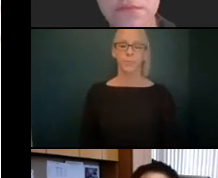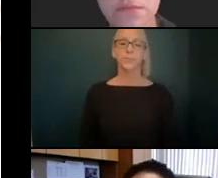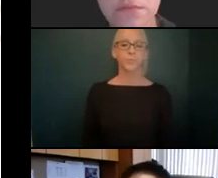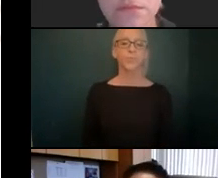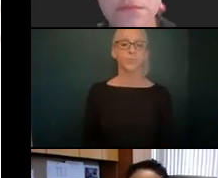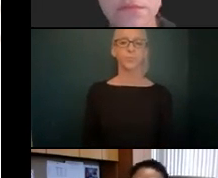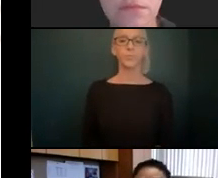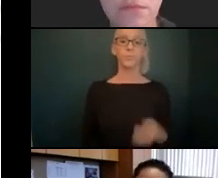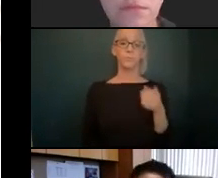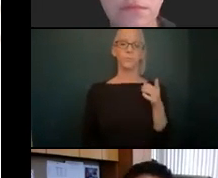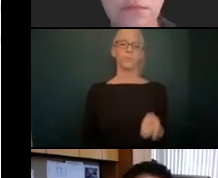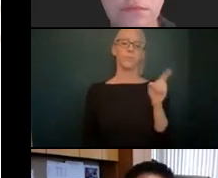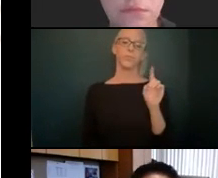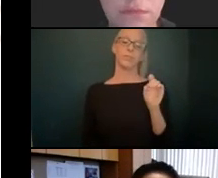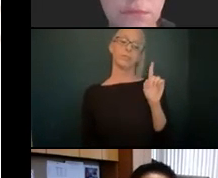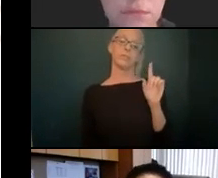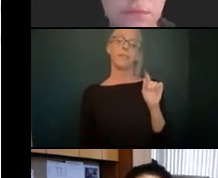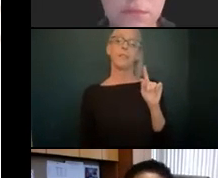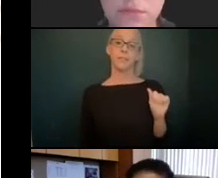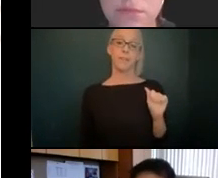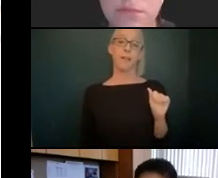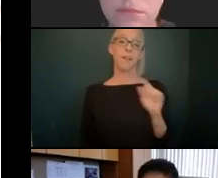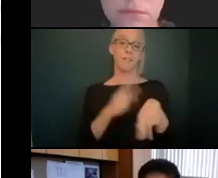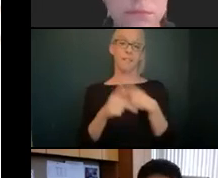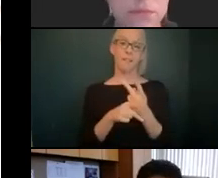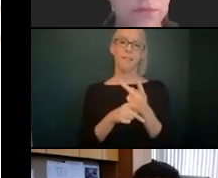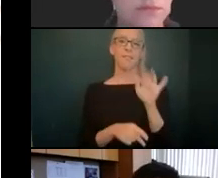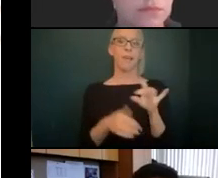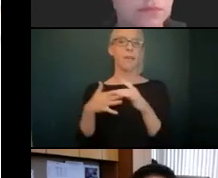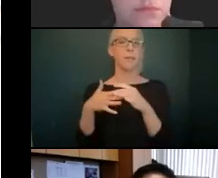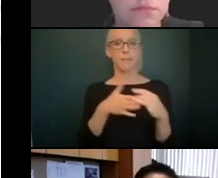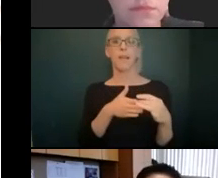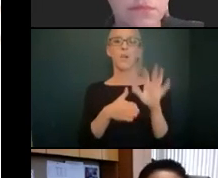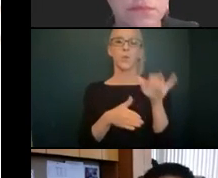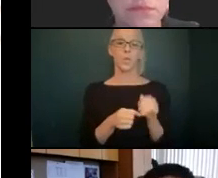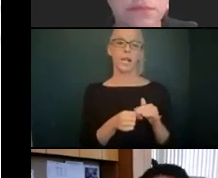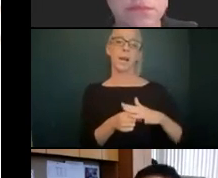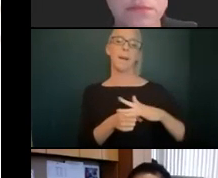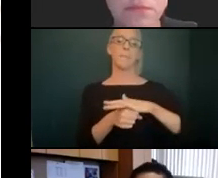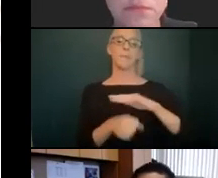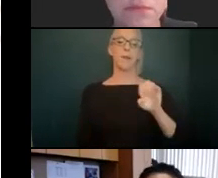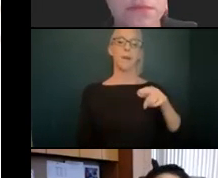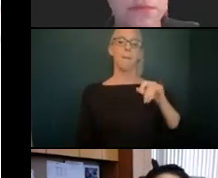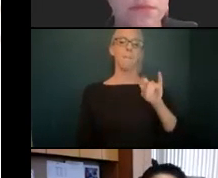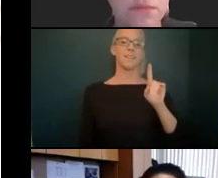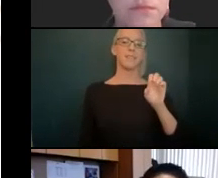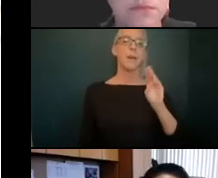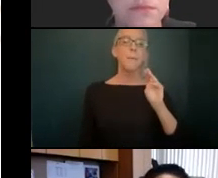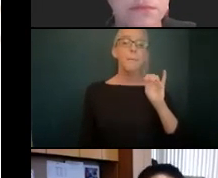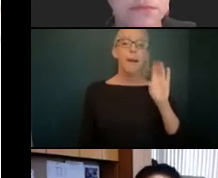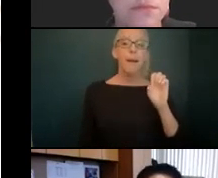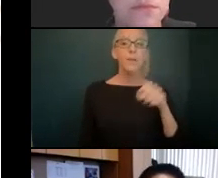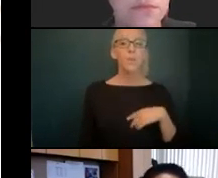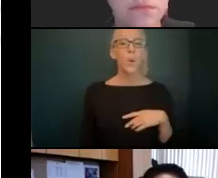And this is just on the Delta variant, which was what really led to the epidemic. We monitor, we get routine samples for